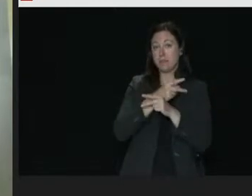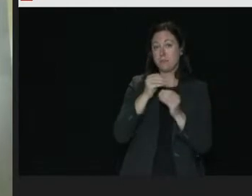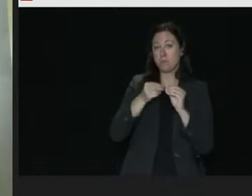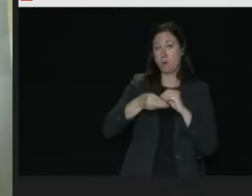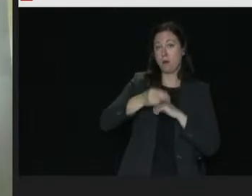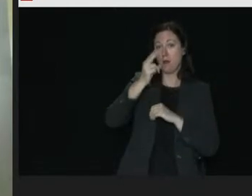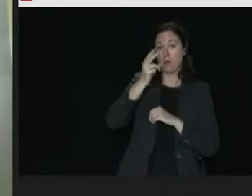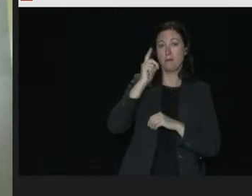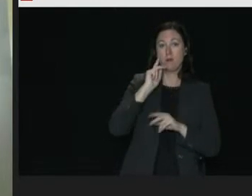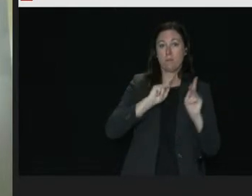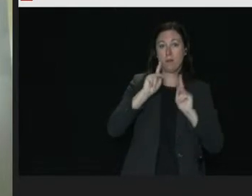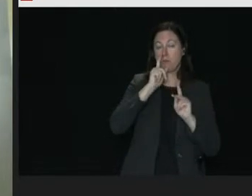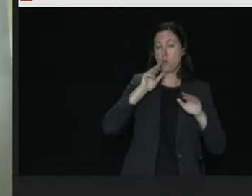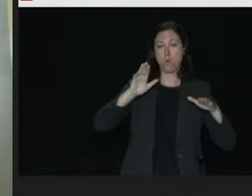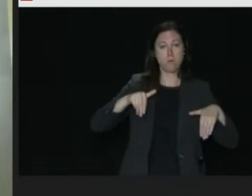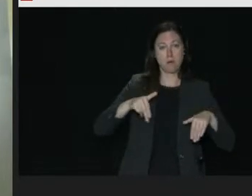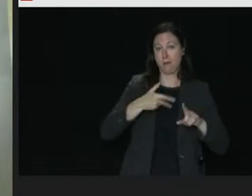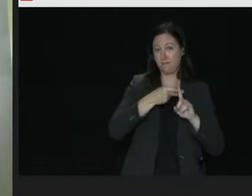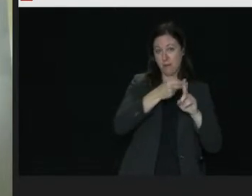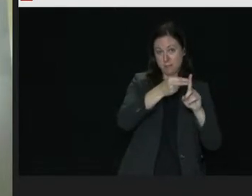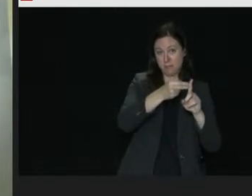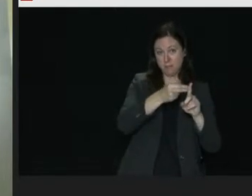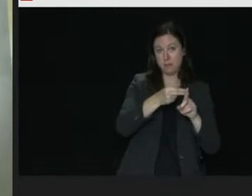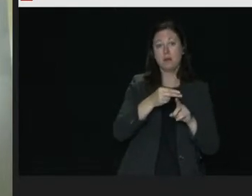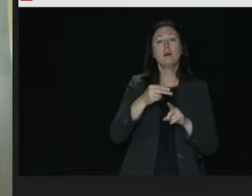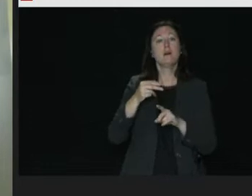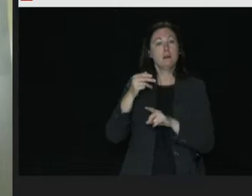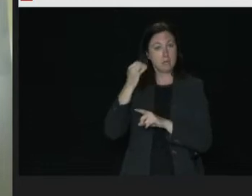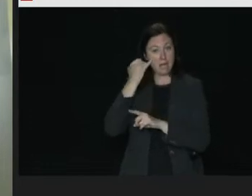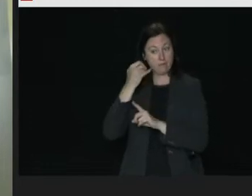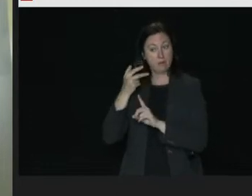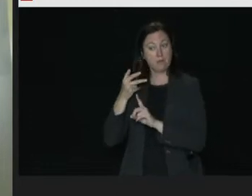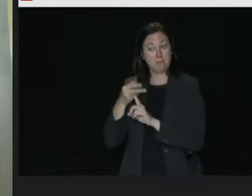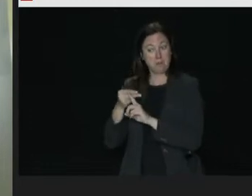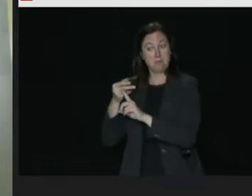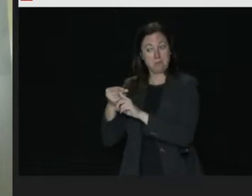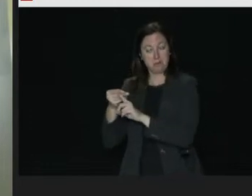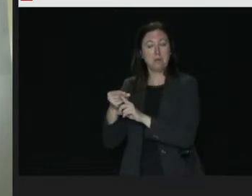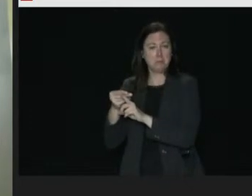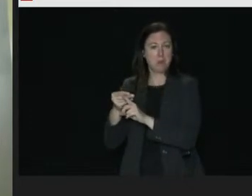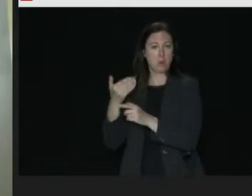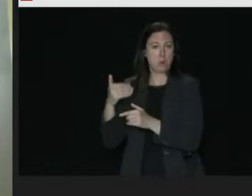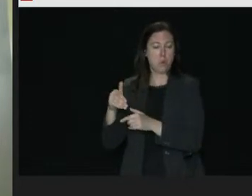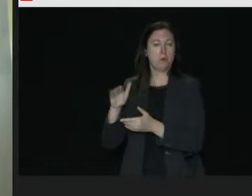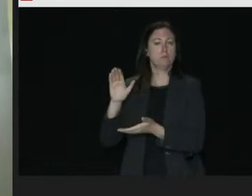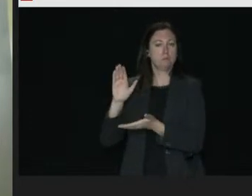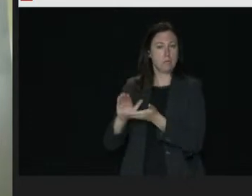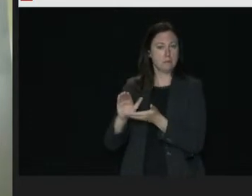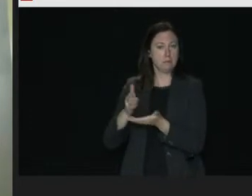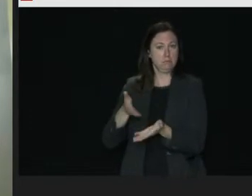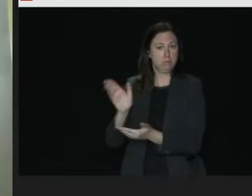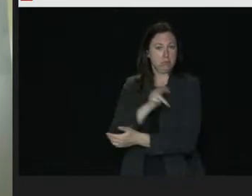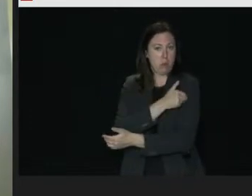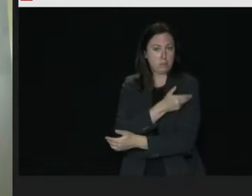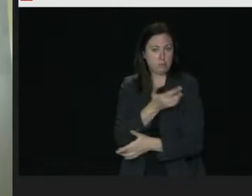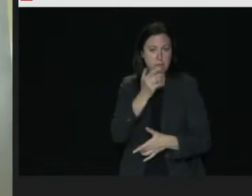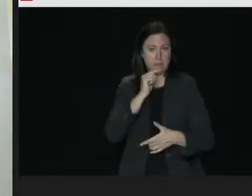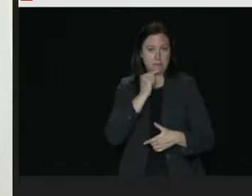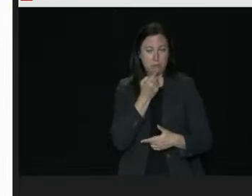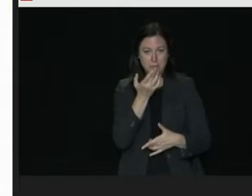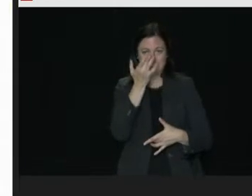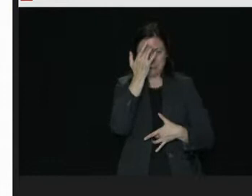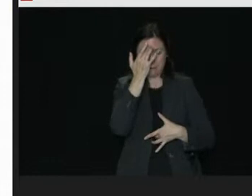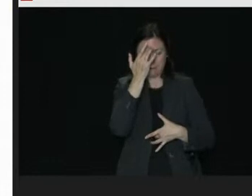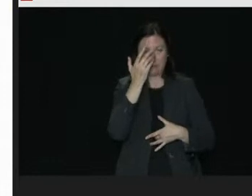in unvaccinated people compared to fully vaccinated people. This aligns well with ongoing vaccine effectiveness studies